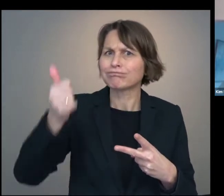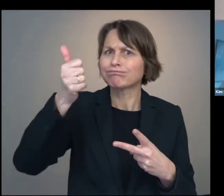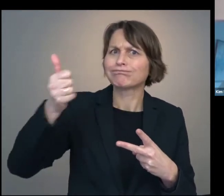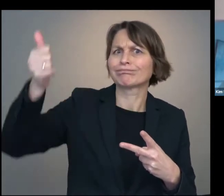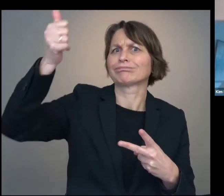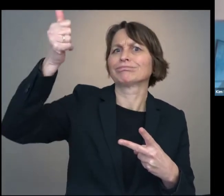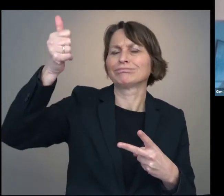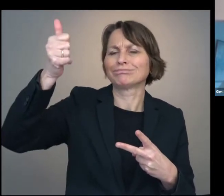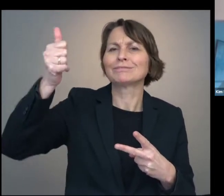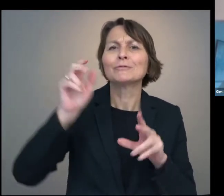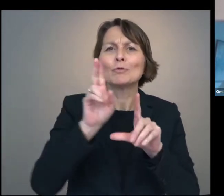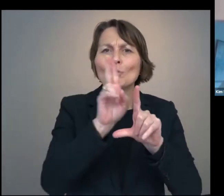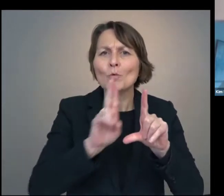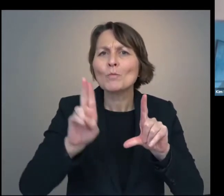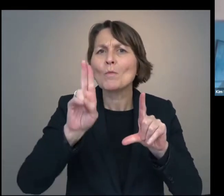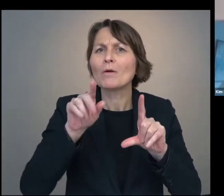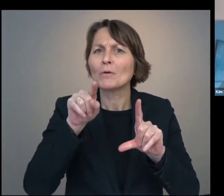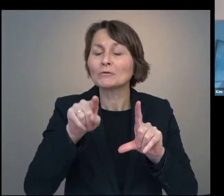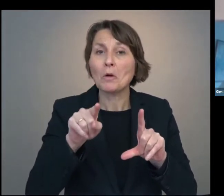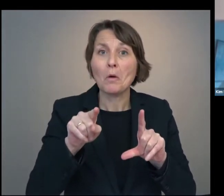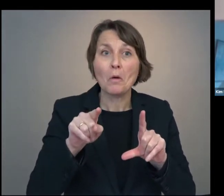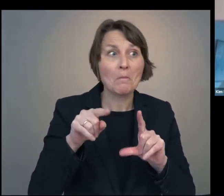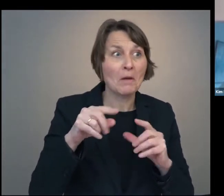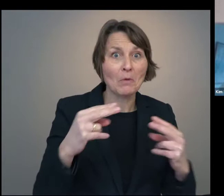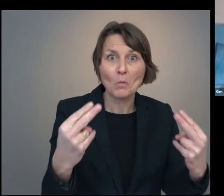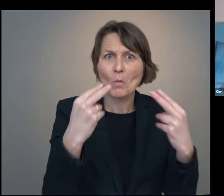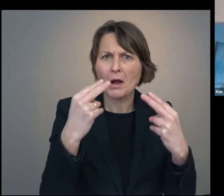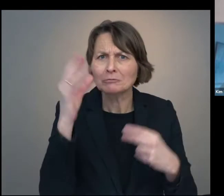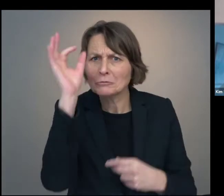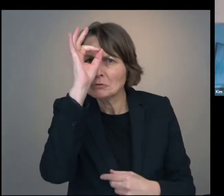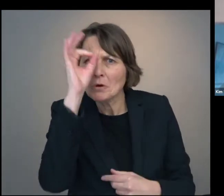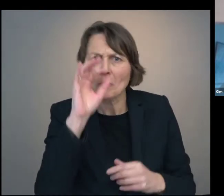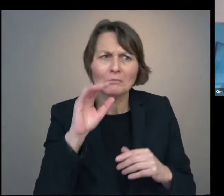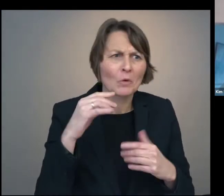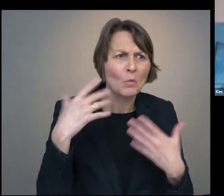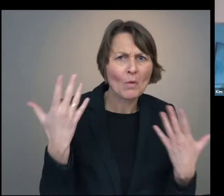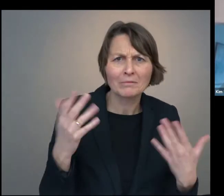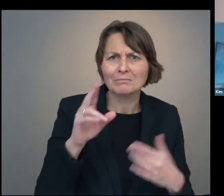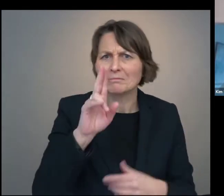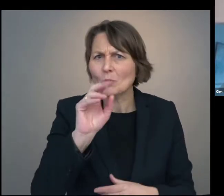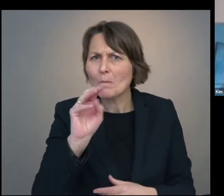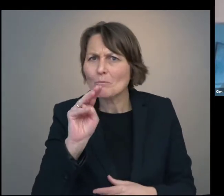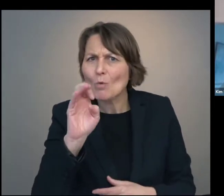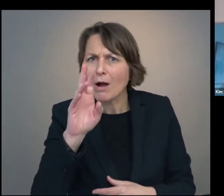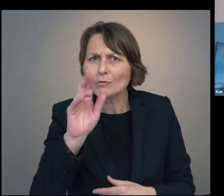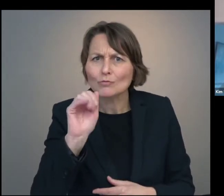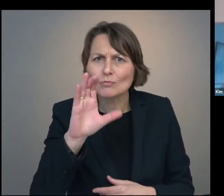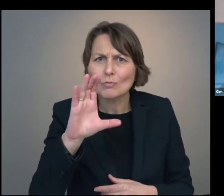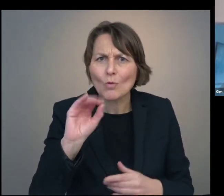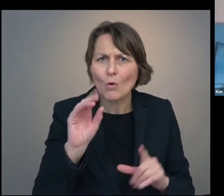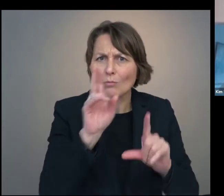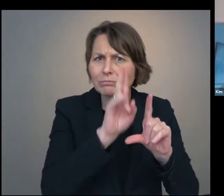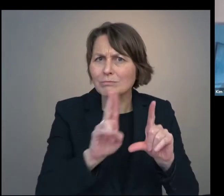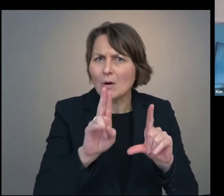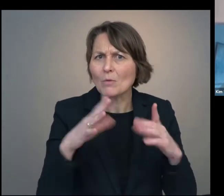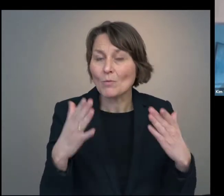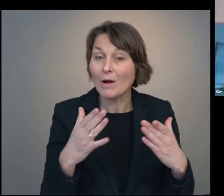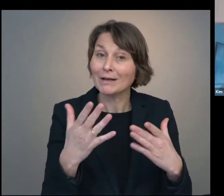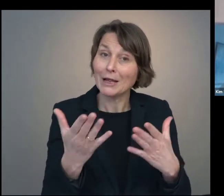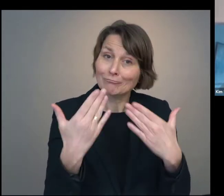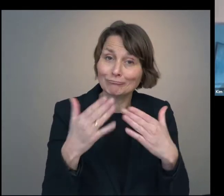role at Umbraco is, it'd be great if you could introduce yourselves. Kim, would you like to go first?